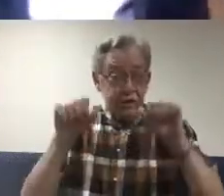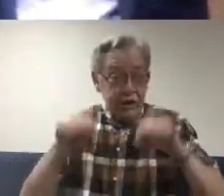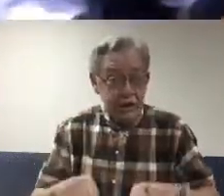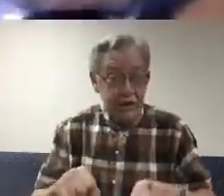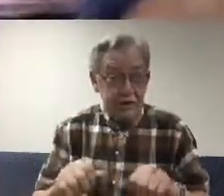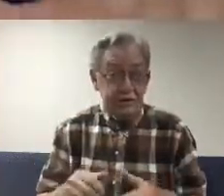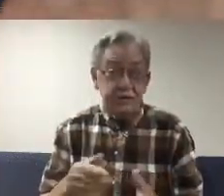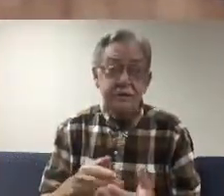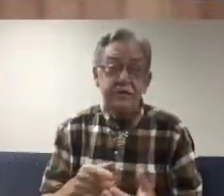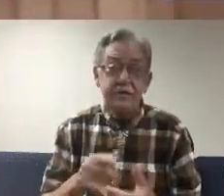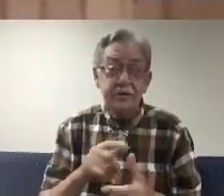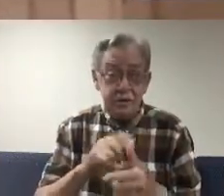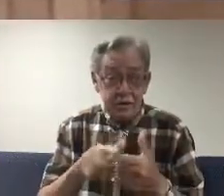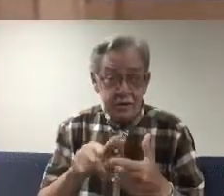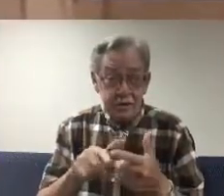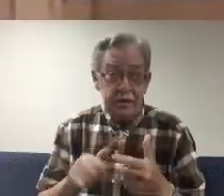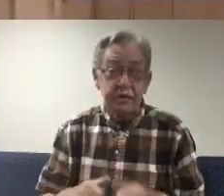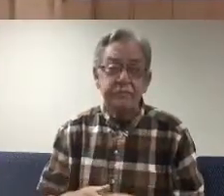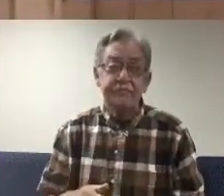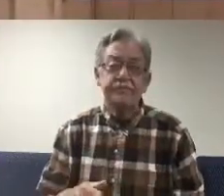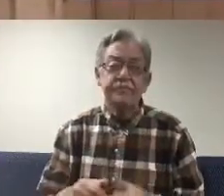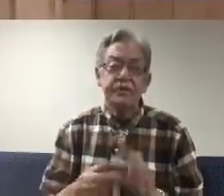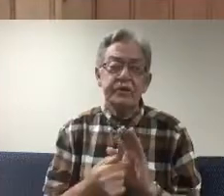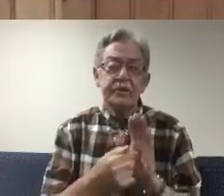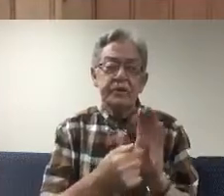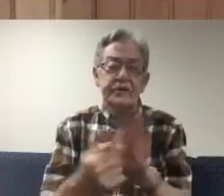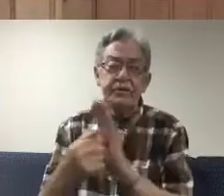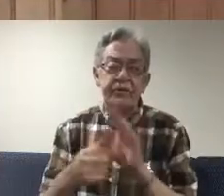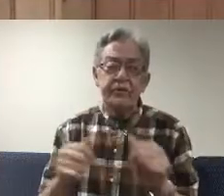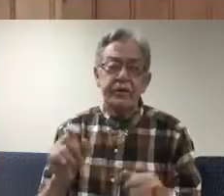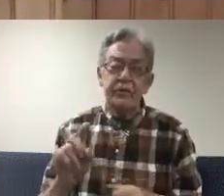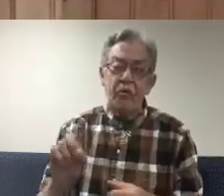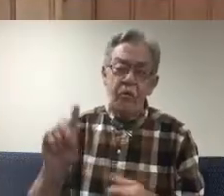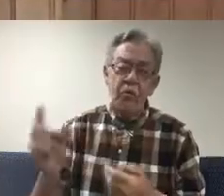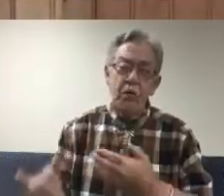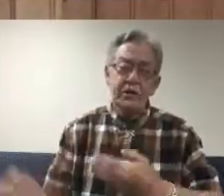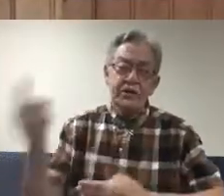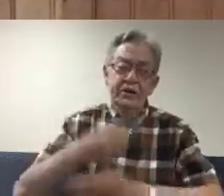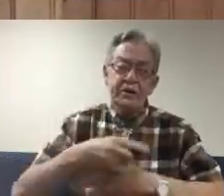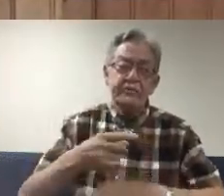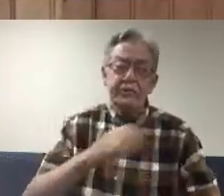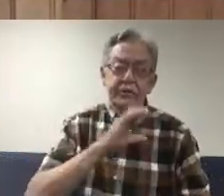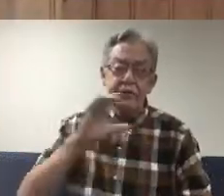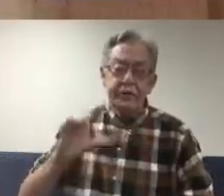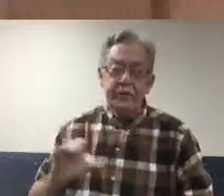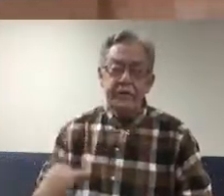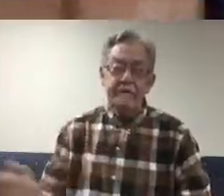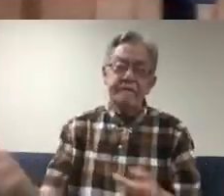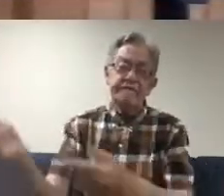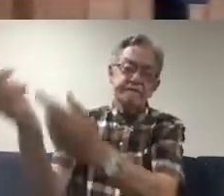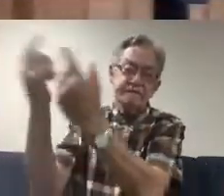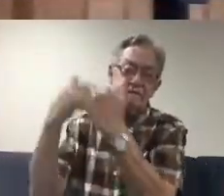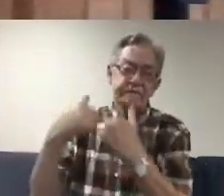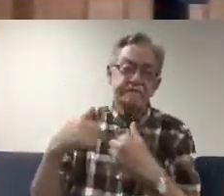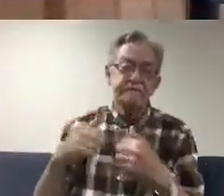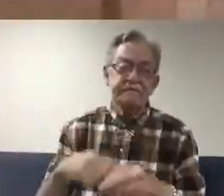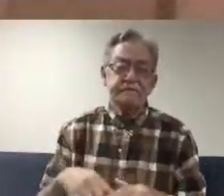It wasn't that it didn't have any effect on you, it's that you did not have any muscular, spiritually